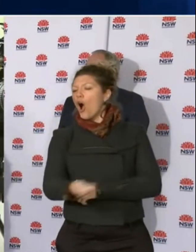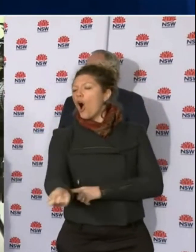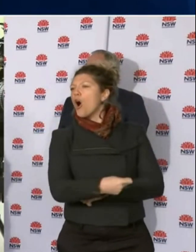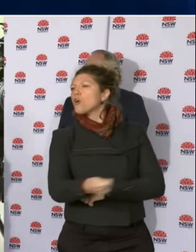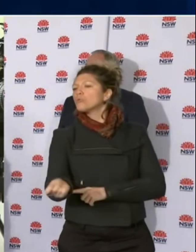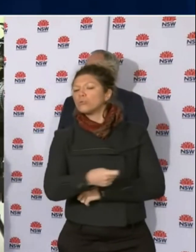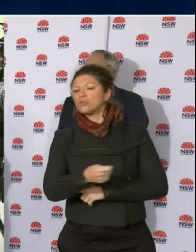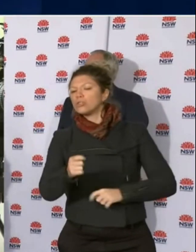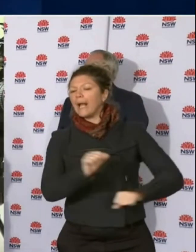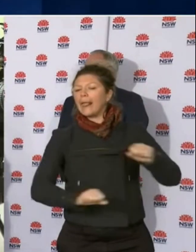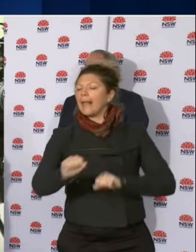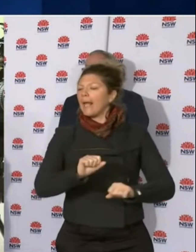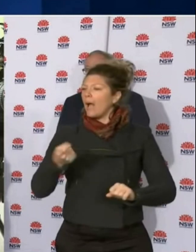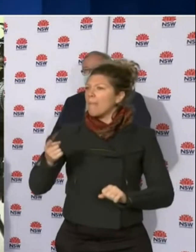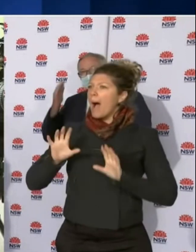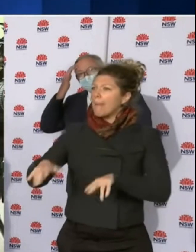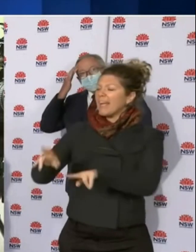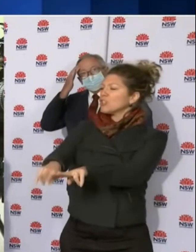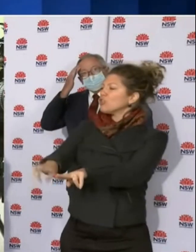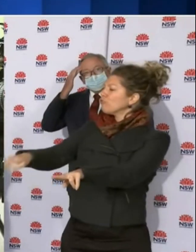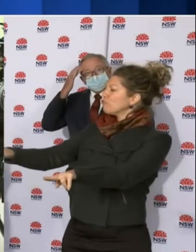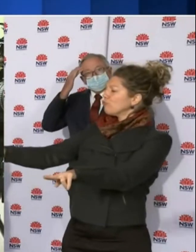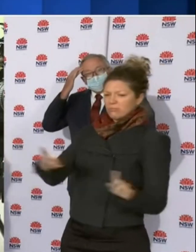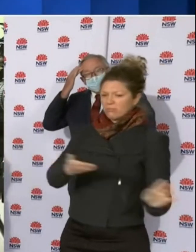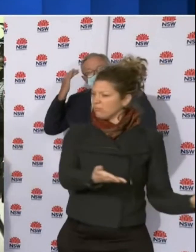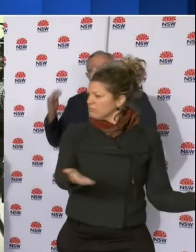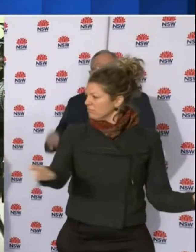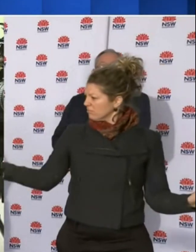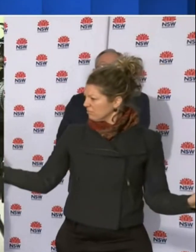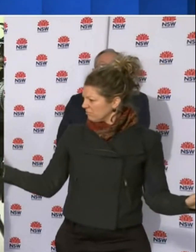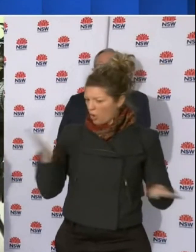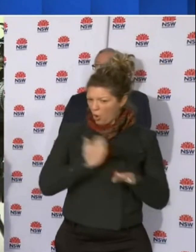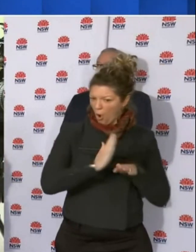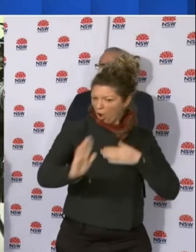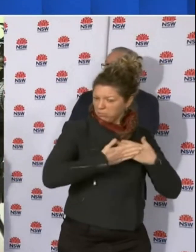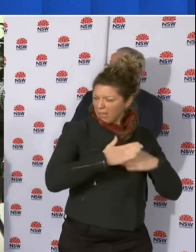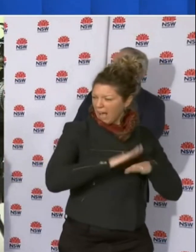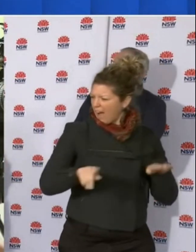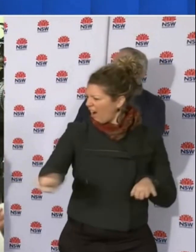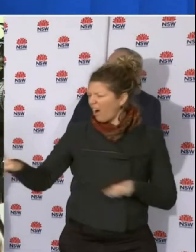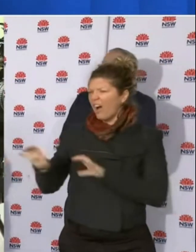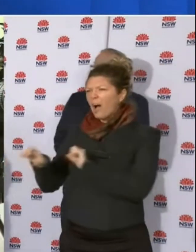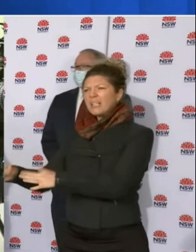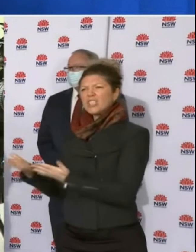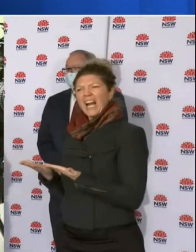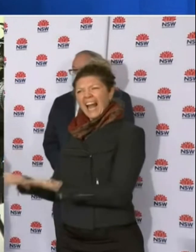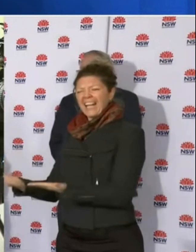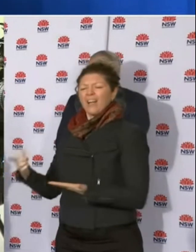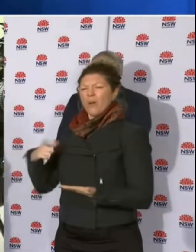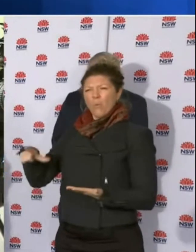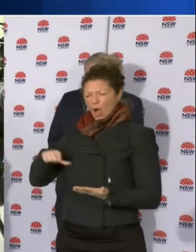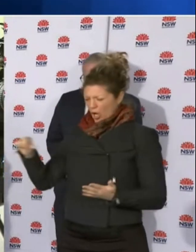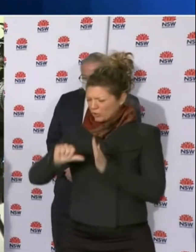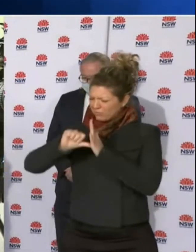next 2 weeks, of people enjoying themselves in the sun on the beach. What do you think of that? And will there be more enforcement specifically on the beaches? Do you think the